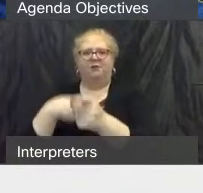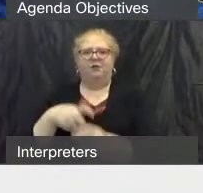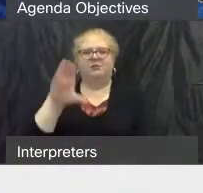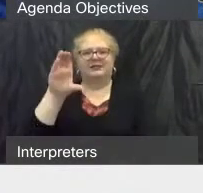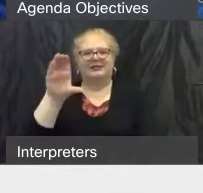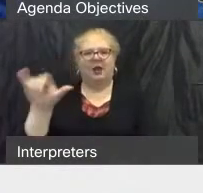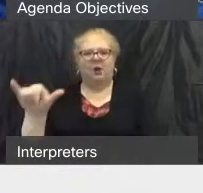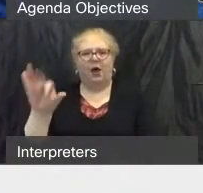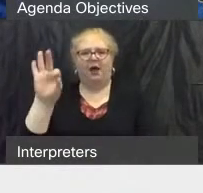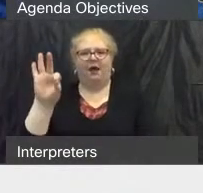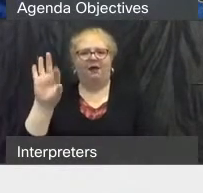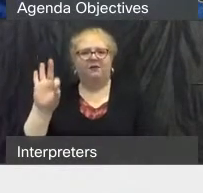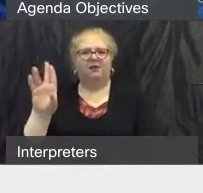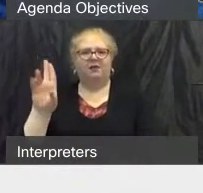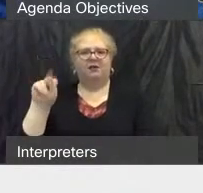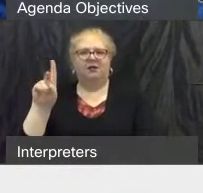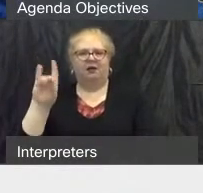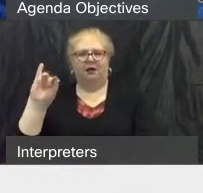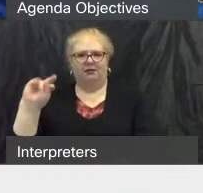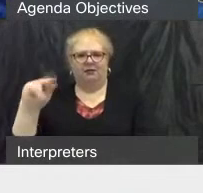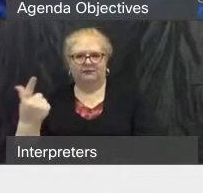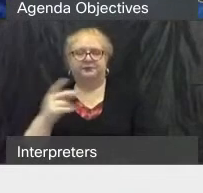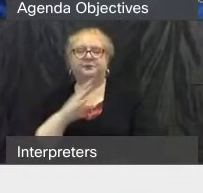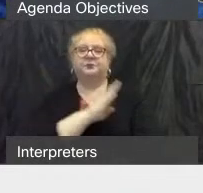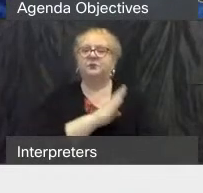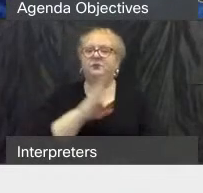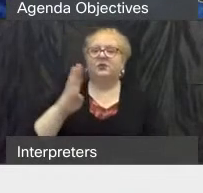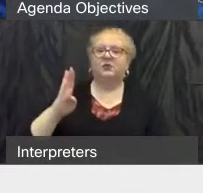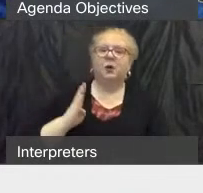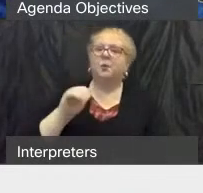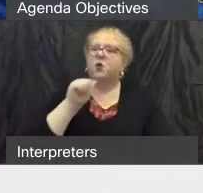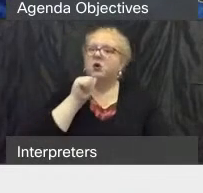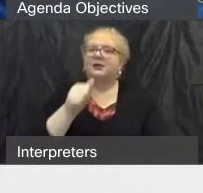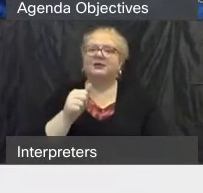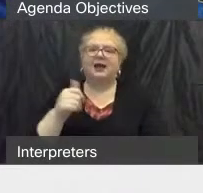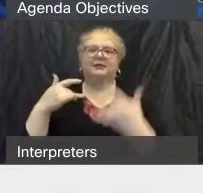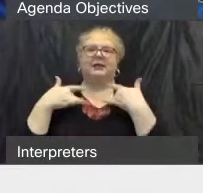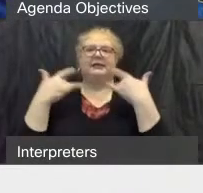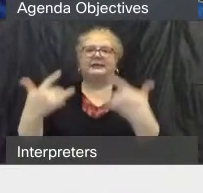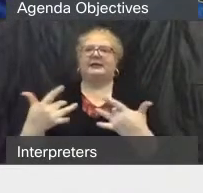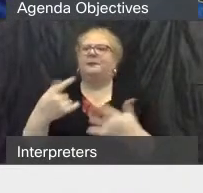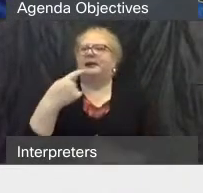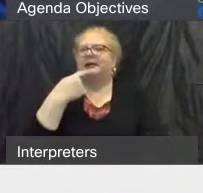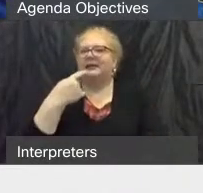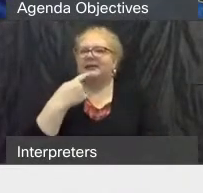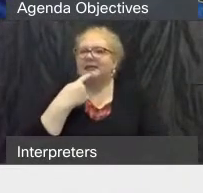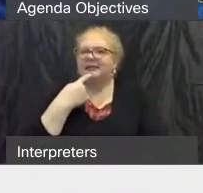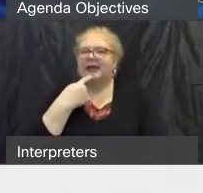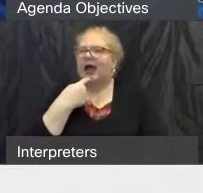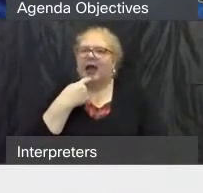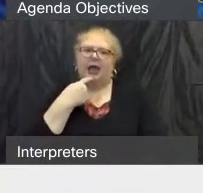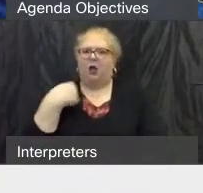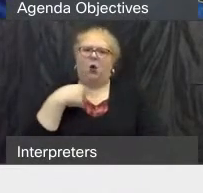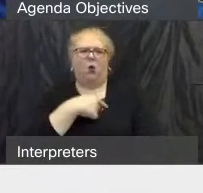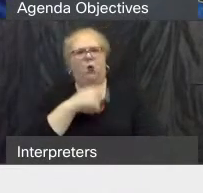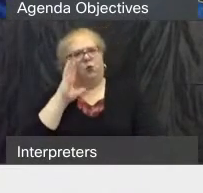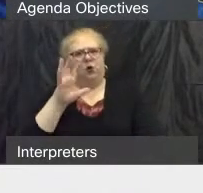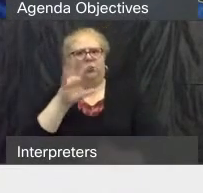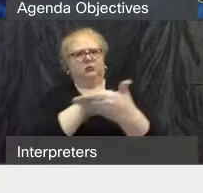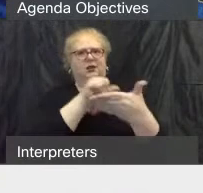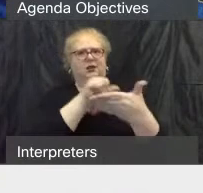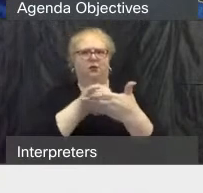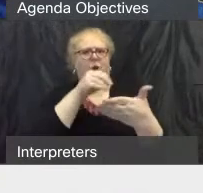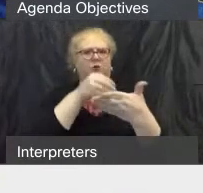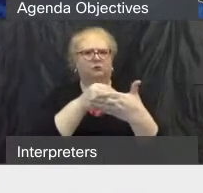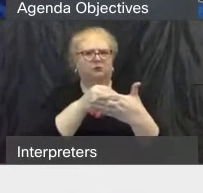doesn't typically just say we're going to take those dollars. And it's just like the conversation we had